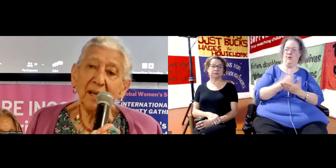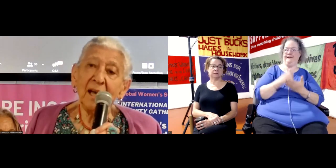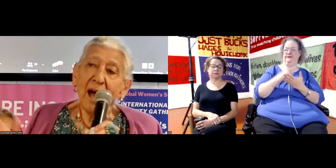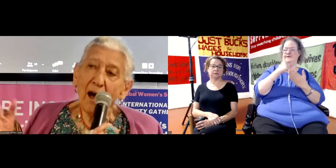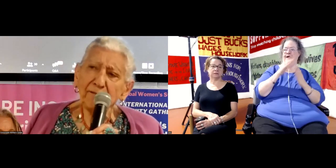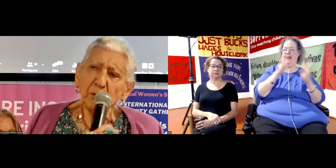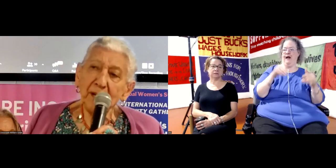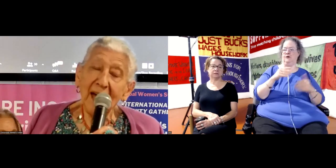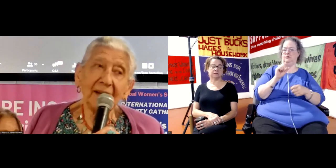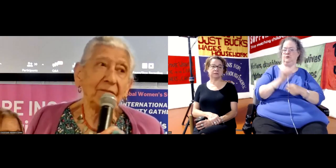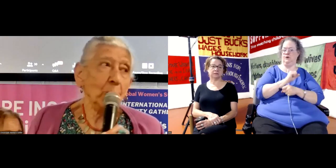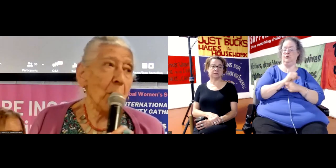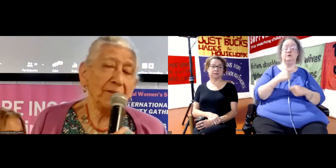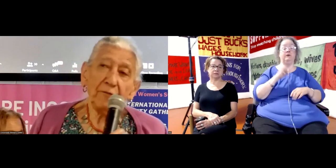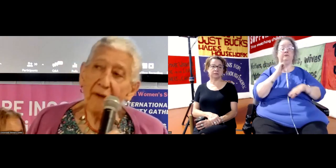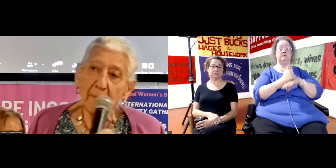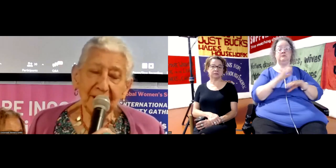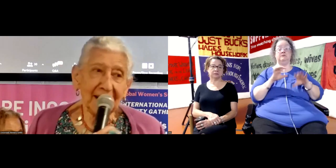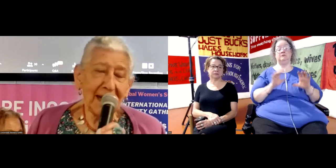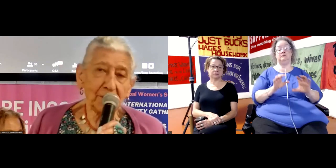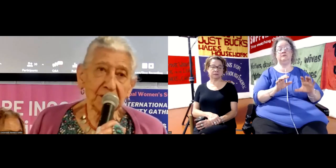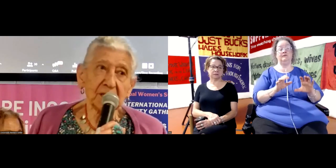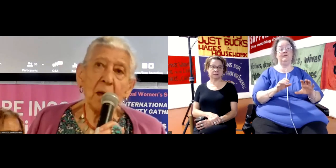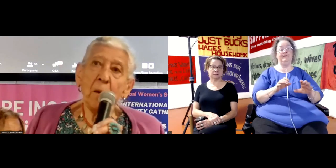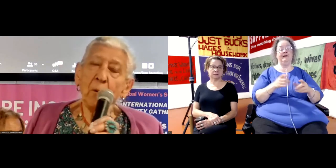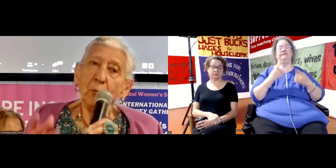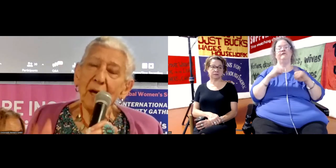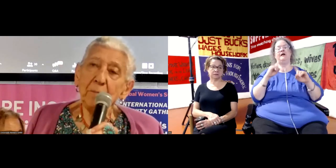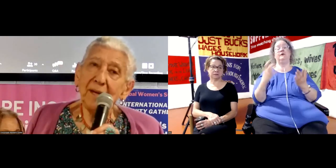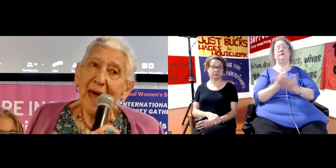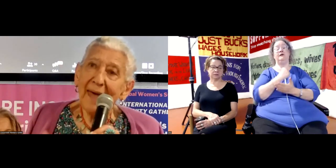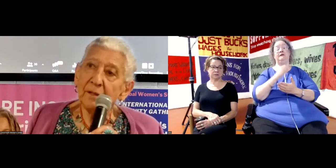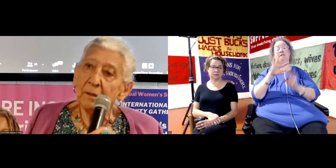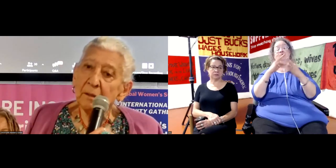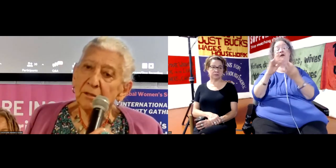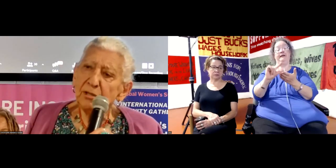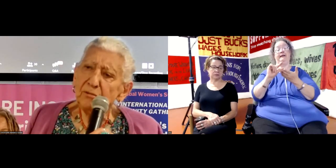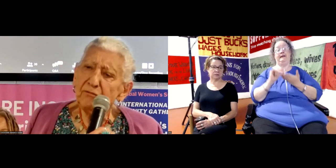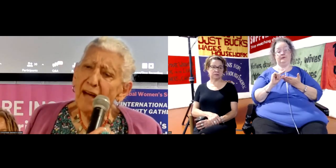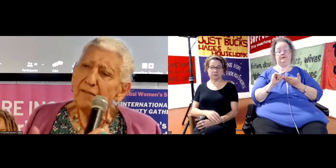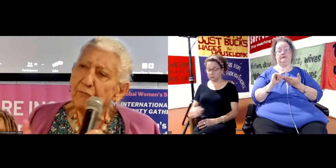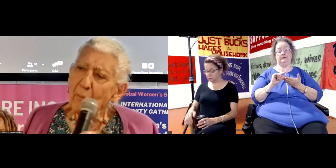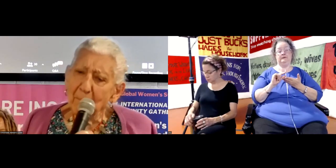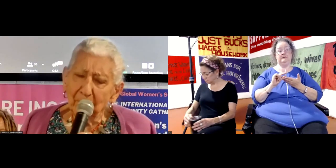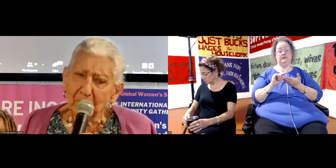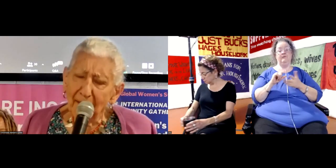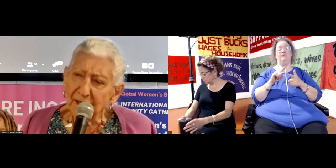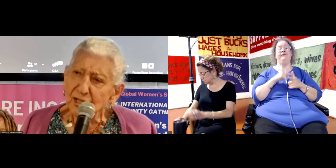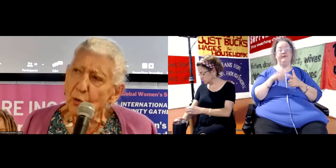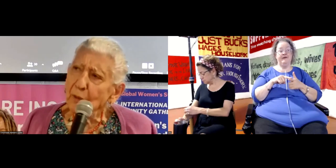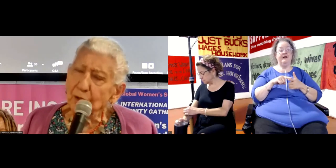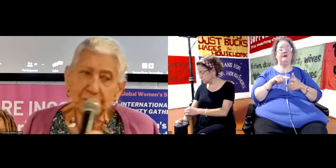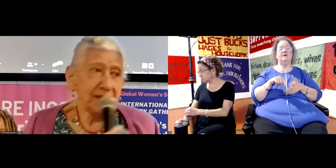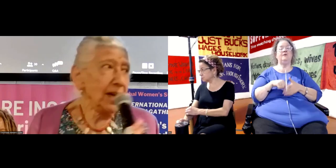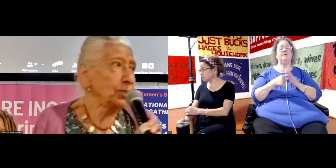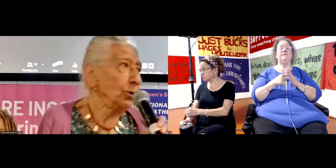immediately after we had won the family allowance. We began to fight for mothers